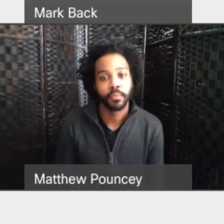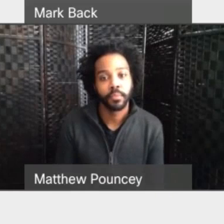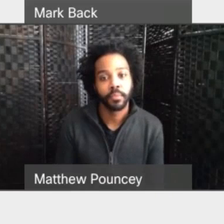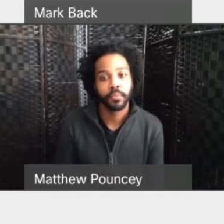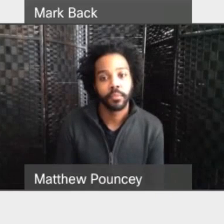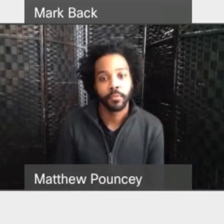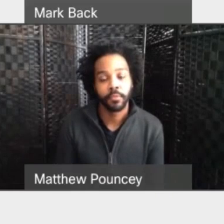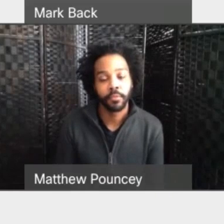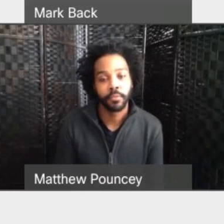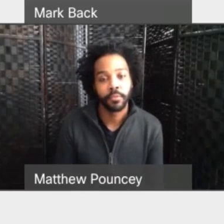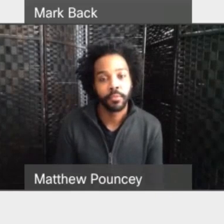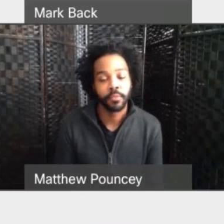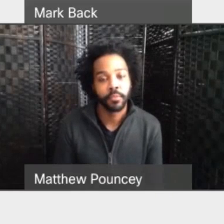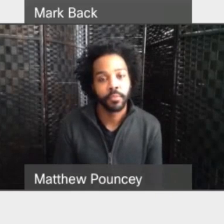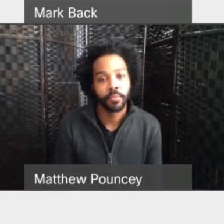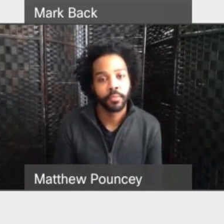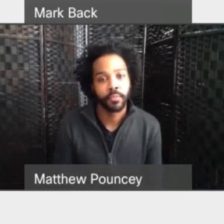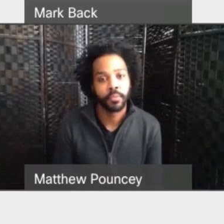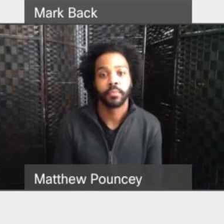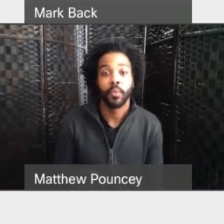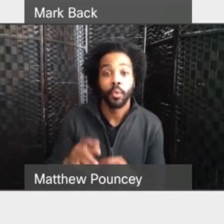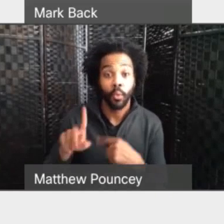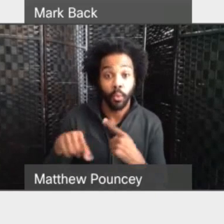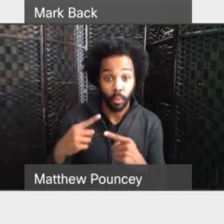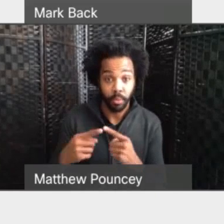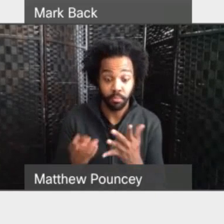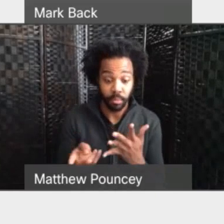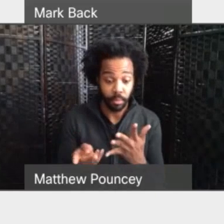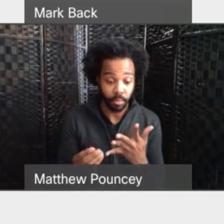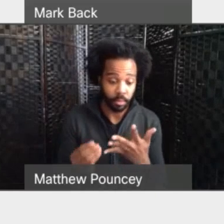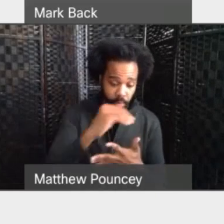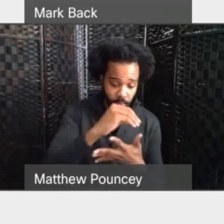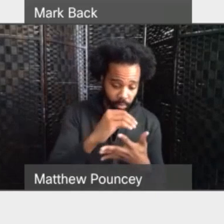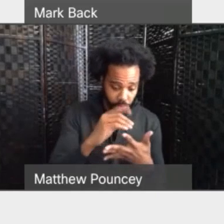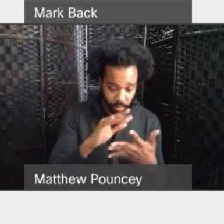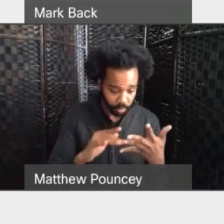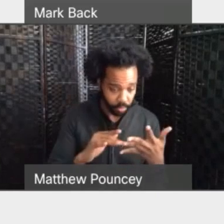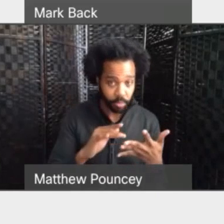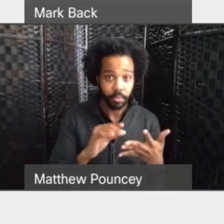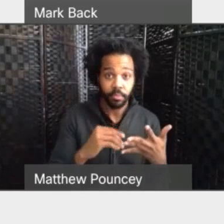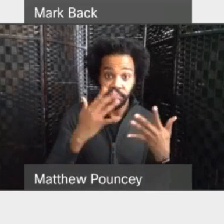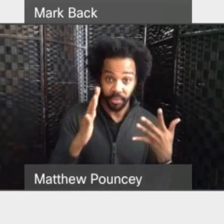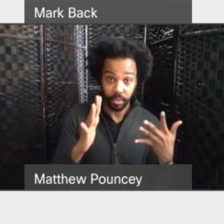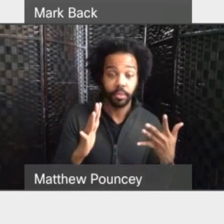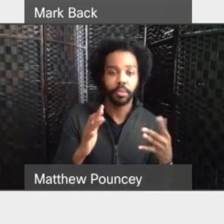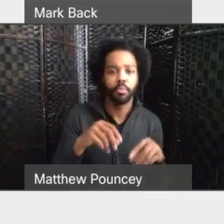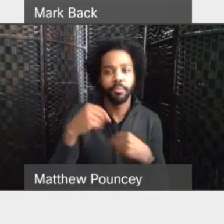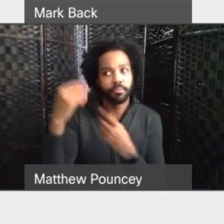when the prioritization was done, we provided all the data to DC Health